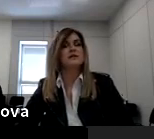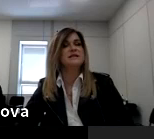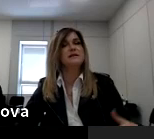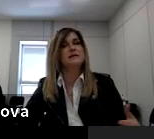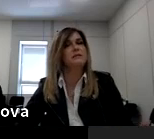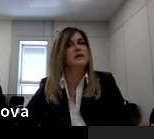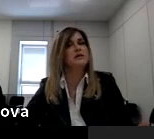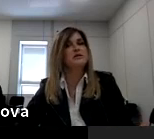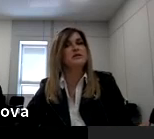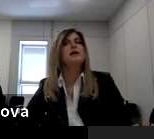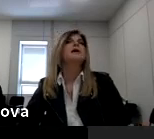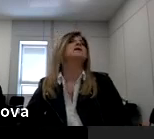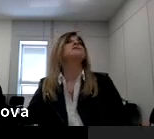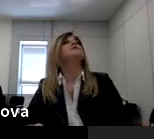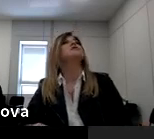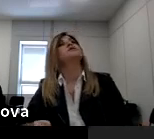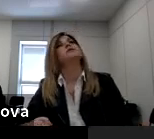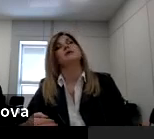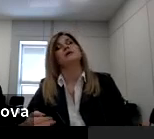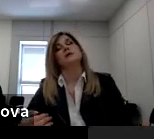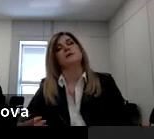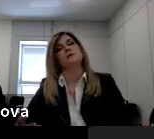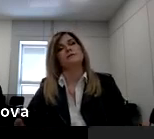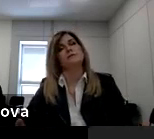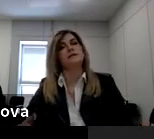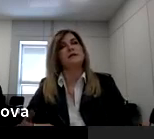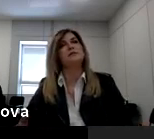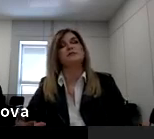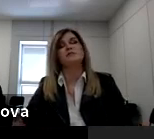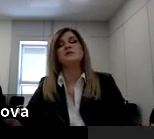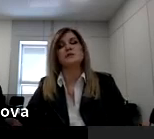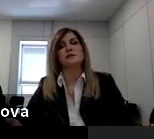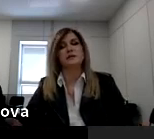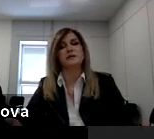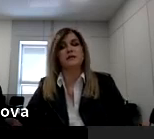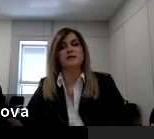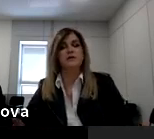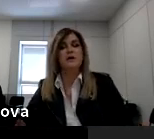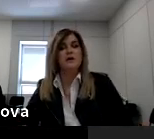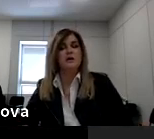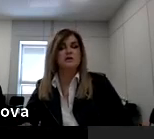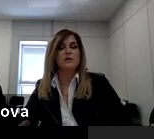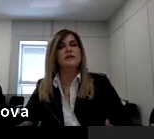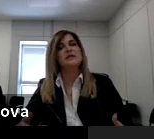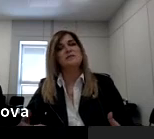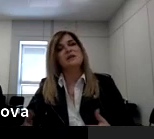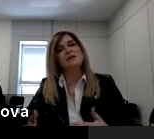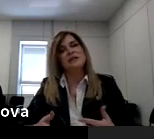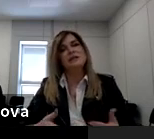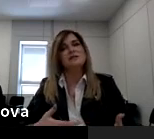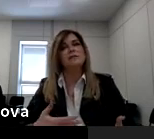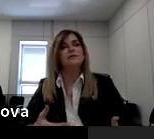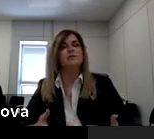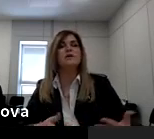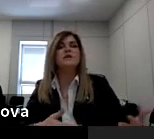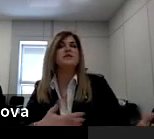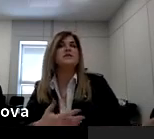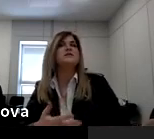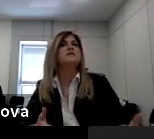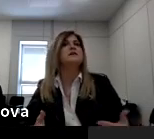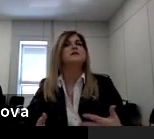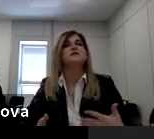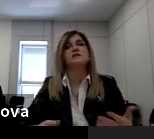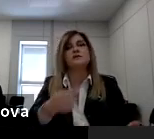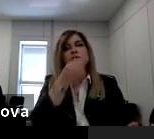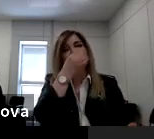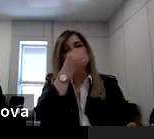works in a standard application, and we will show you the examples of non-standard application. So we will not speak in details about